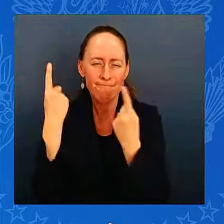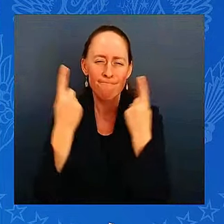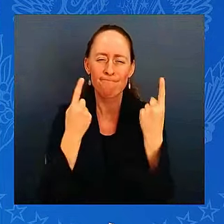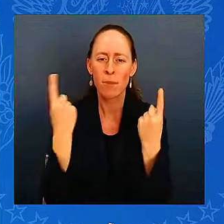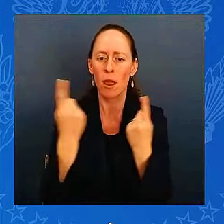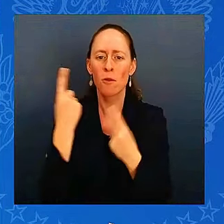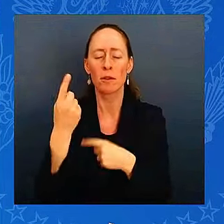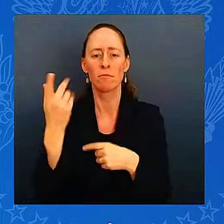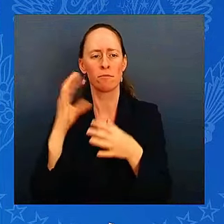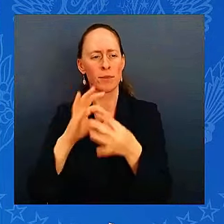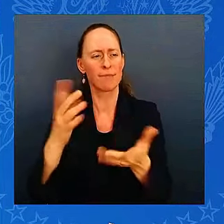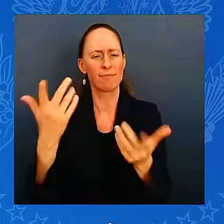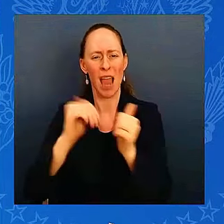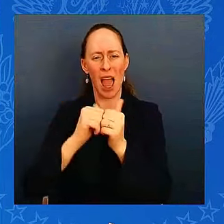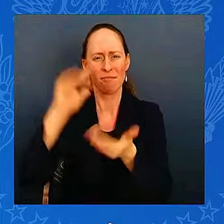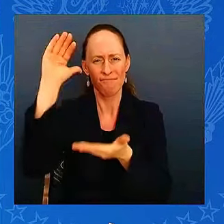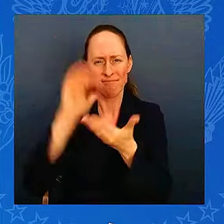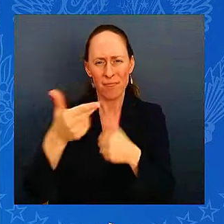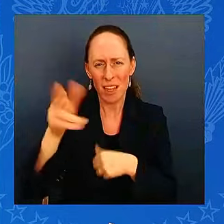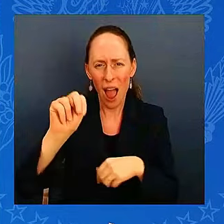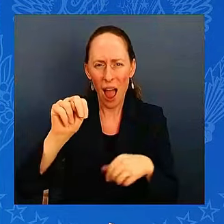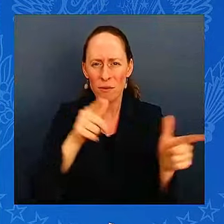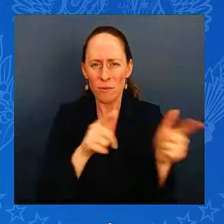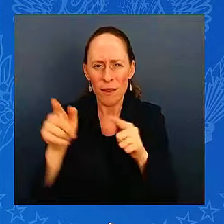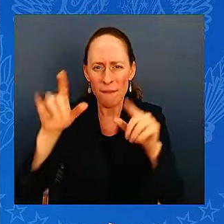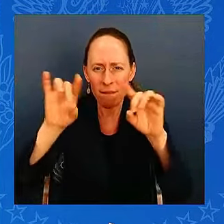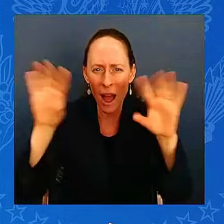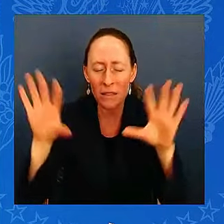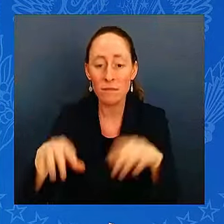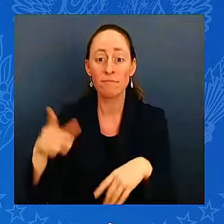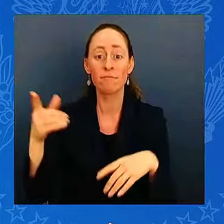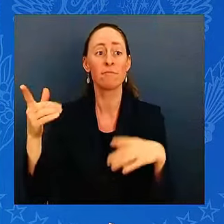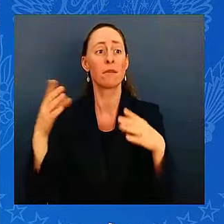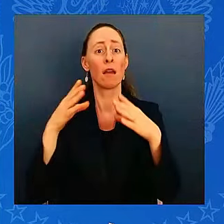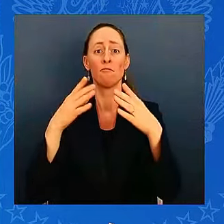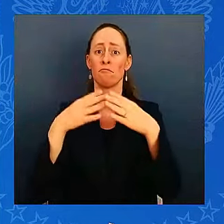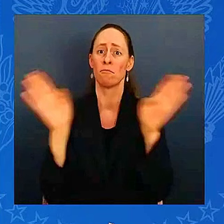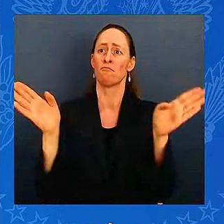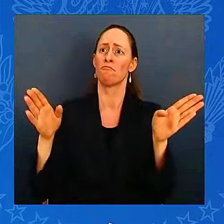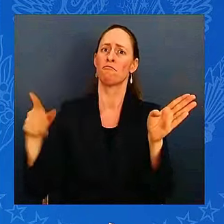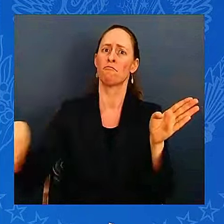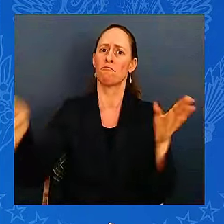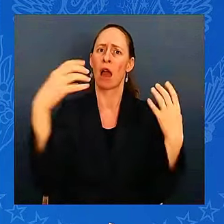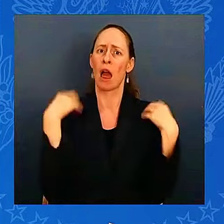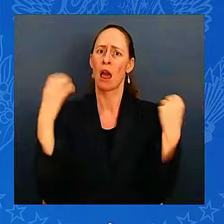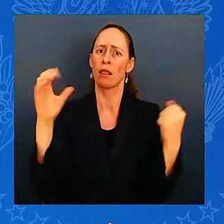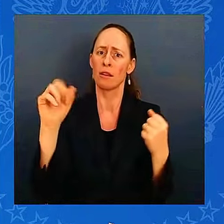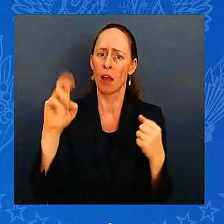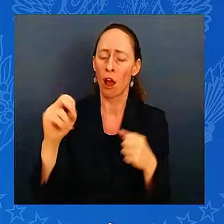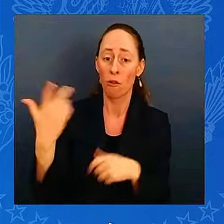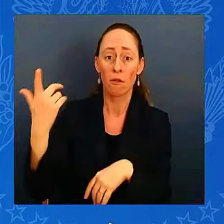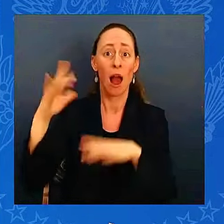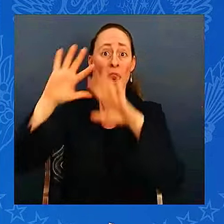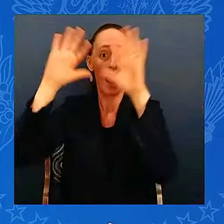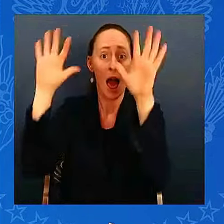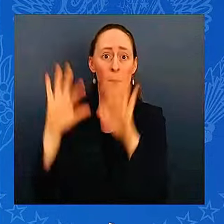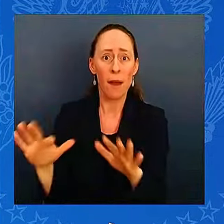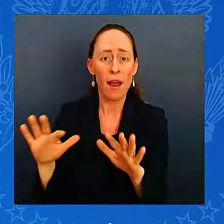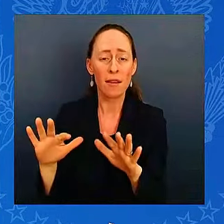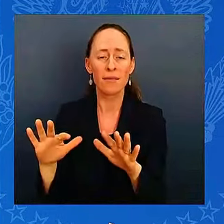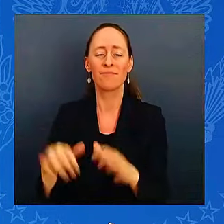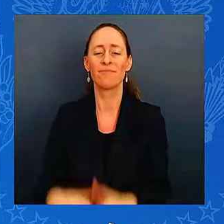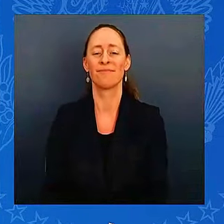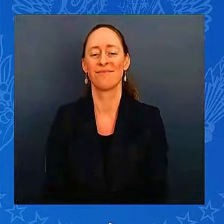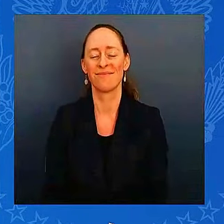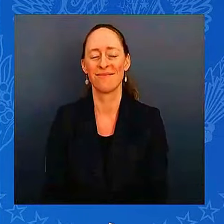course, climate, the climate crisis. And his foundation, the Bloomberg Foundation, Bloomberg Philanthropies, has